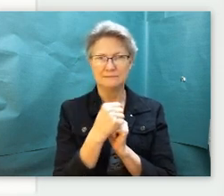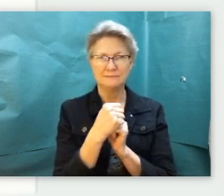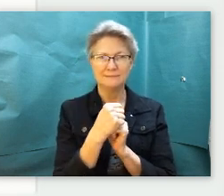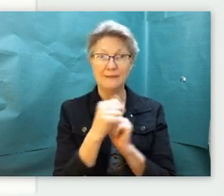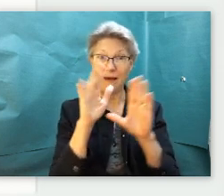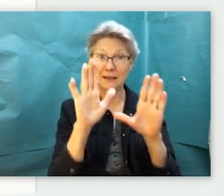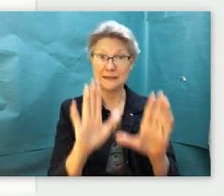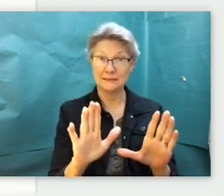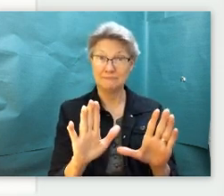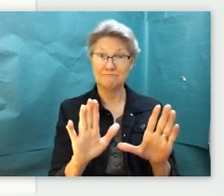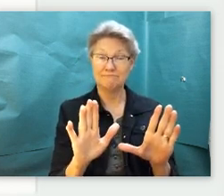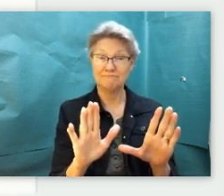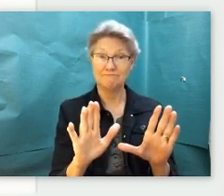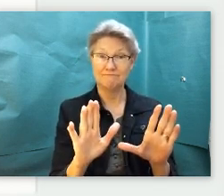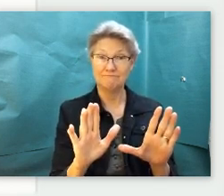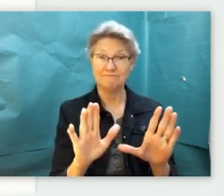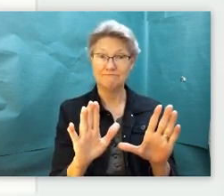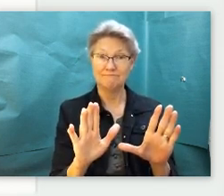Awesome.